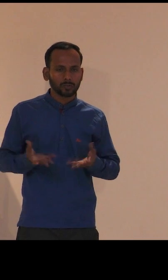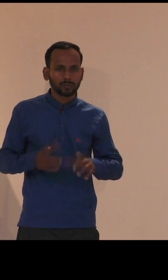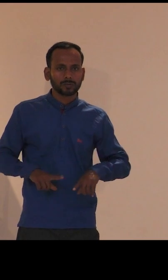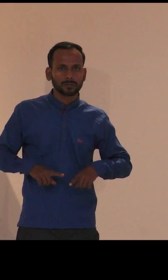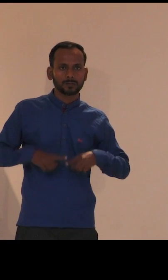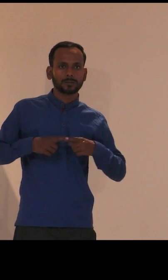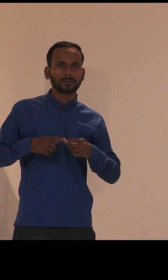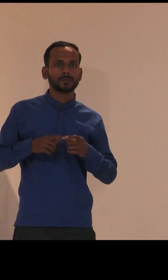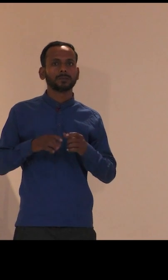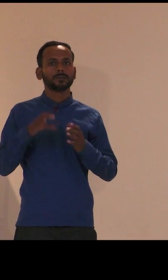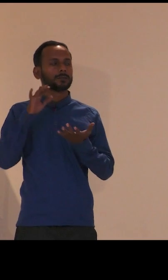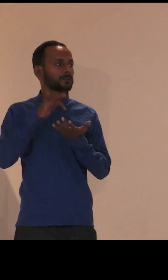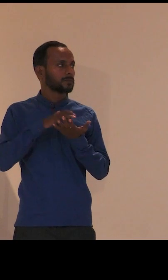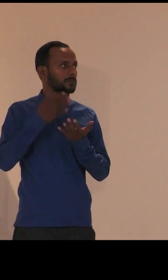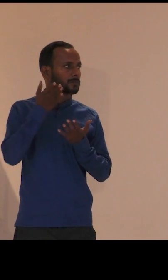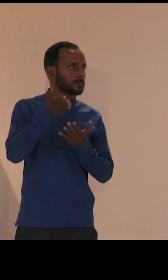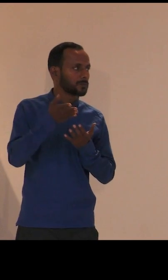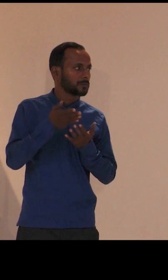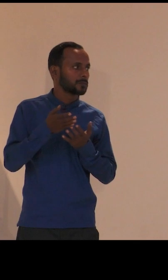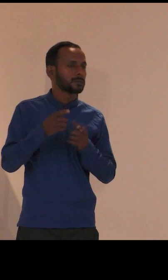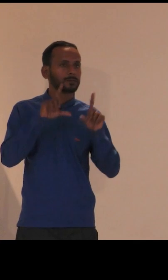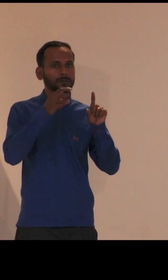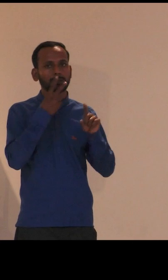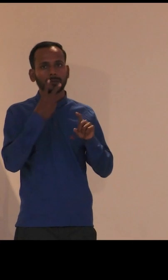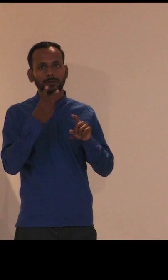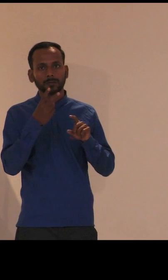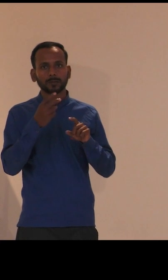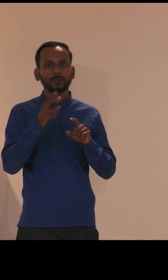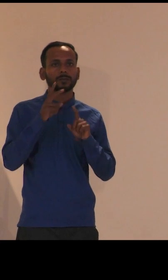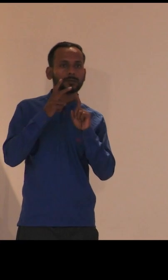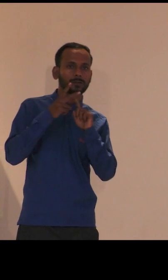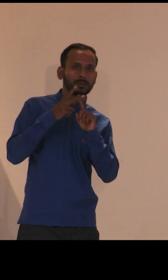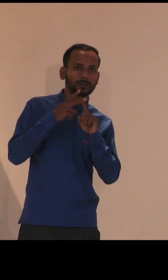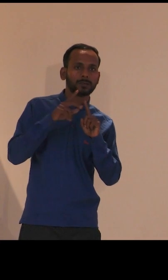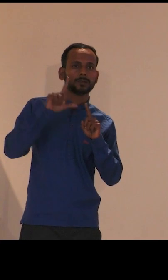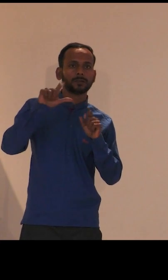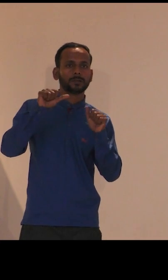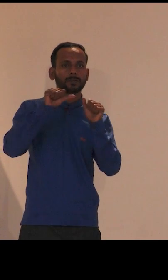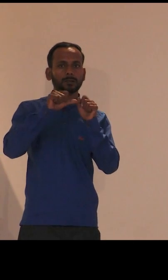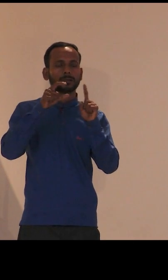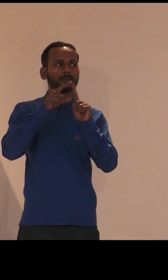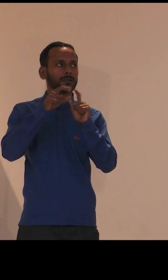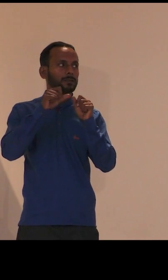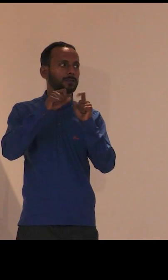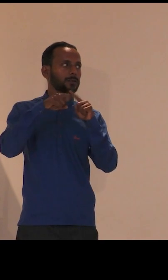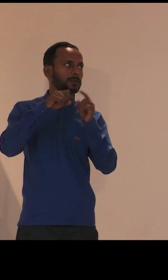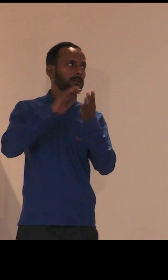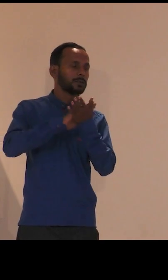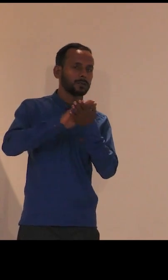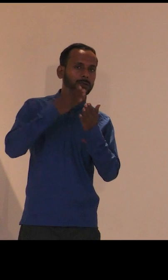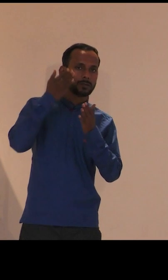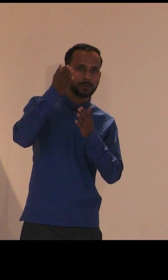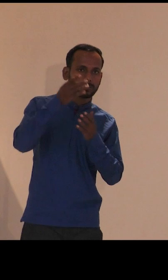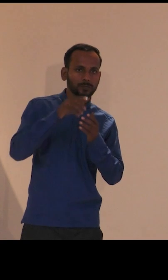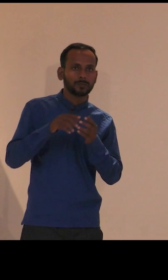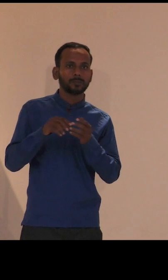centers are in. This photograph, as you can see, is taken from Ladakh, where they had the COVID-19 vaccination